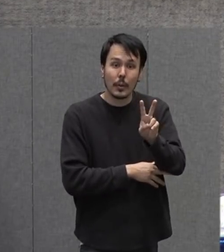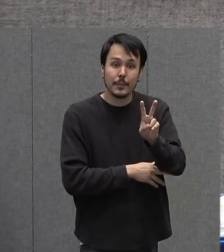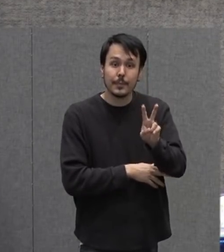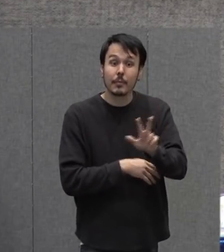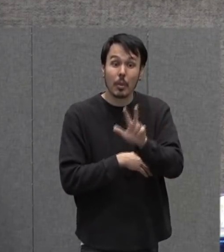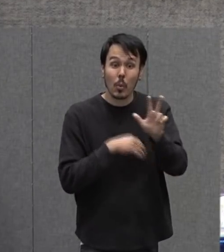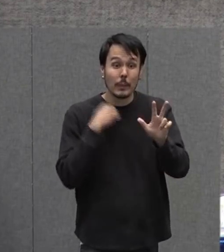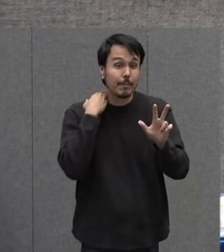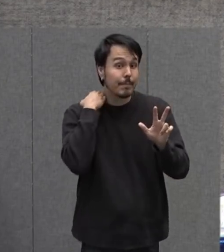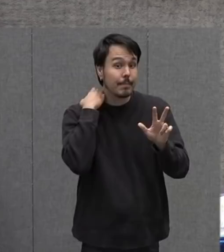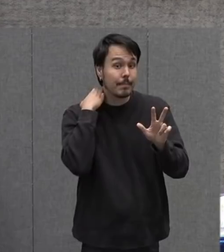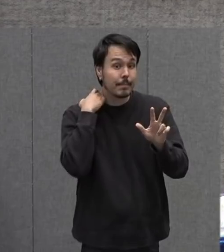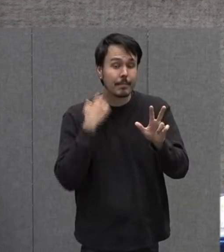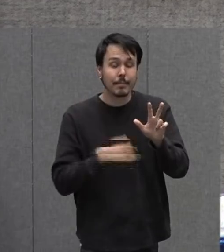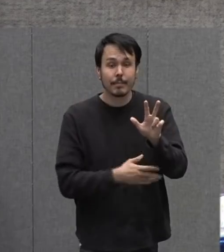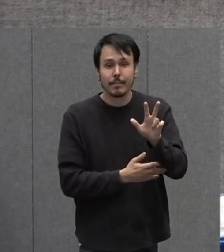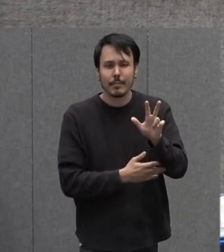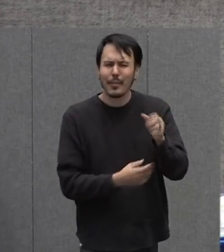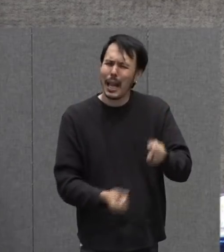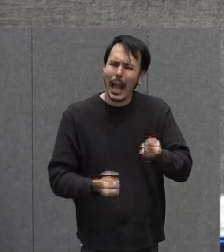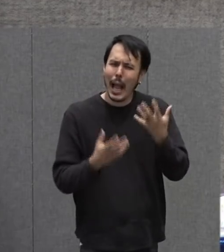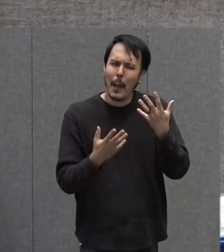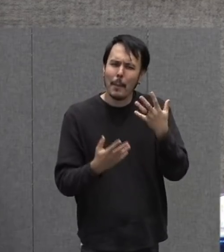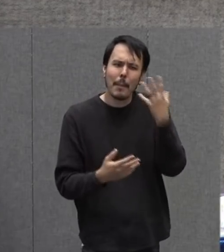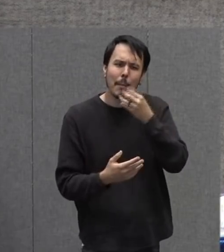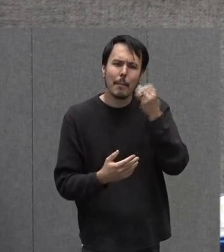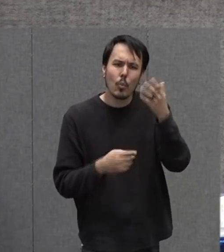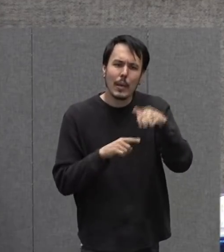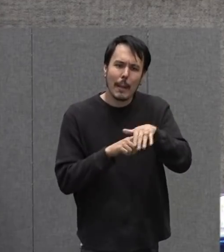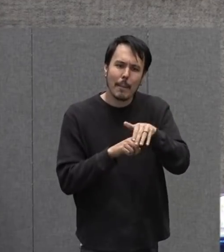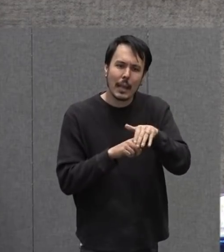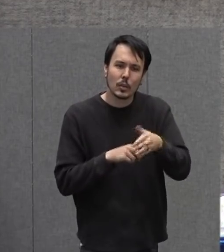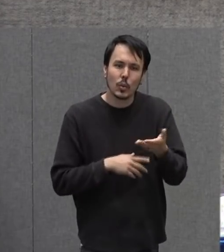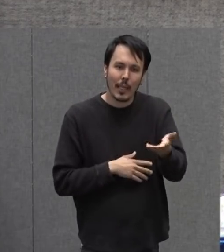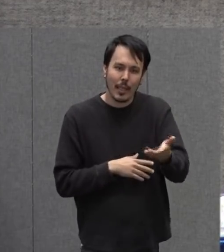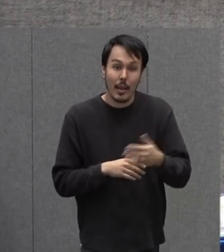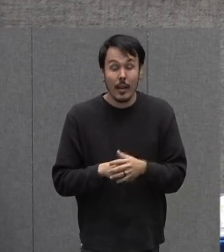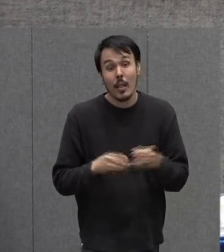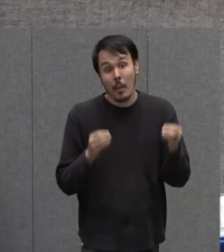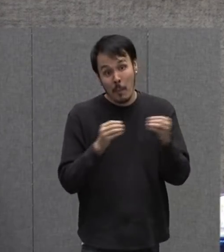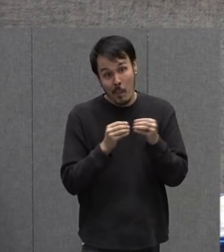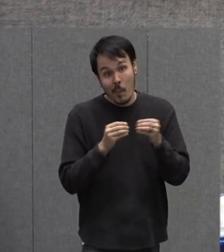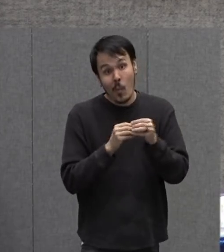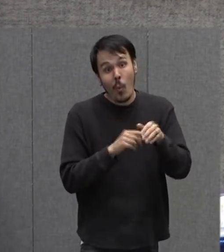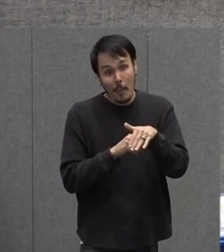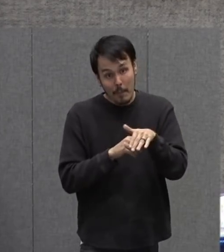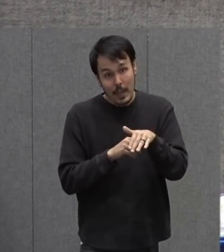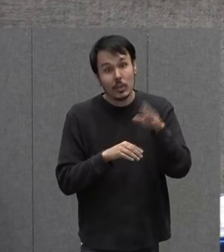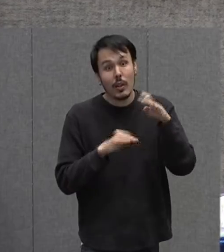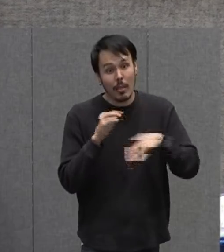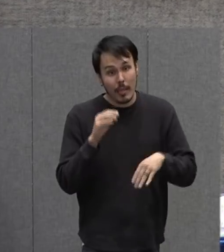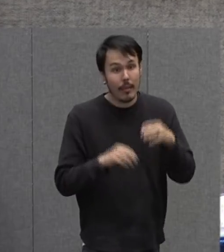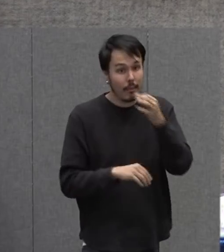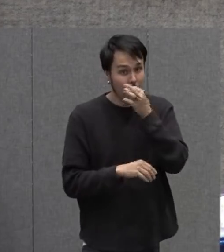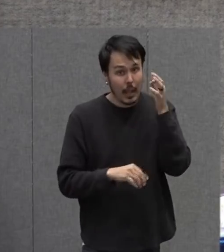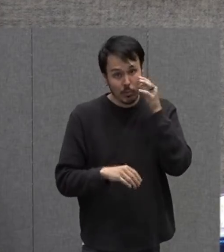3. How many pretty petals were there? There are more pretty petals than there were flowers.